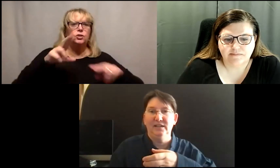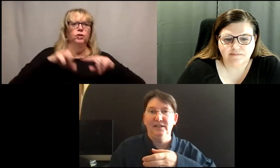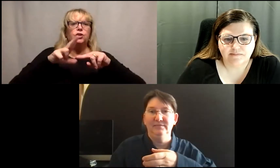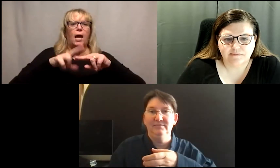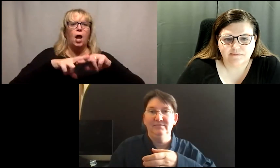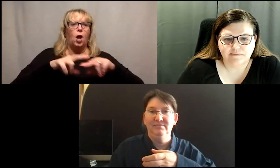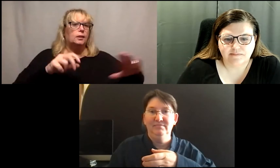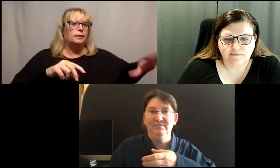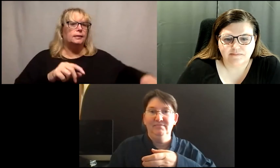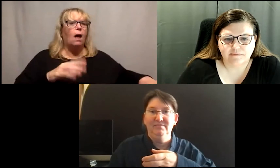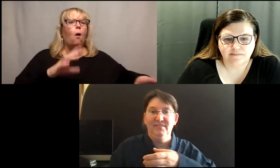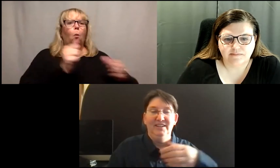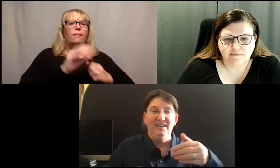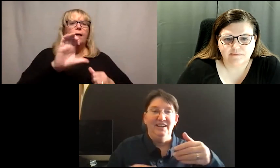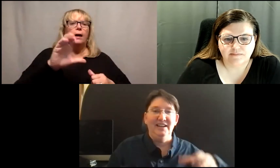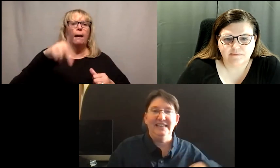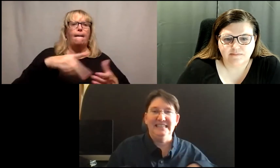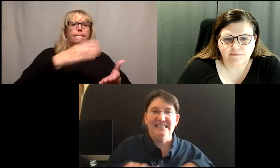sitting on it.